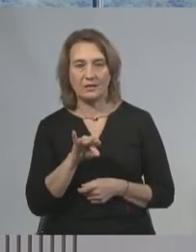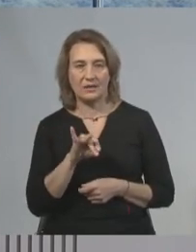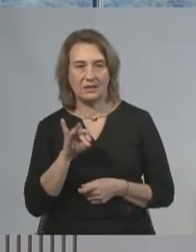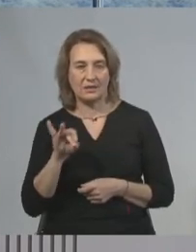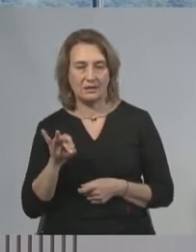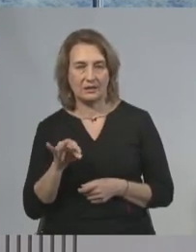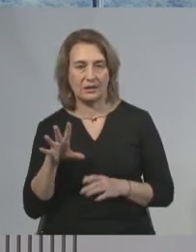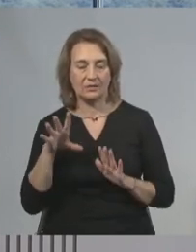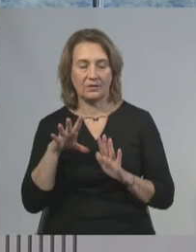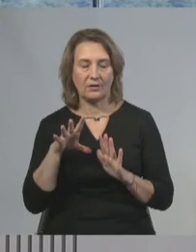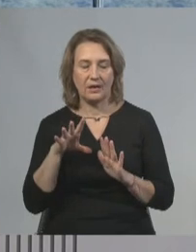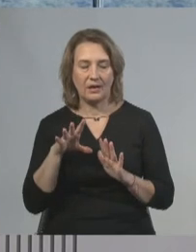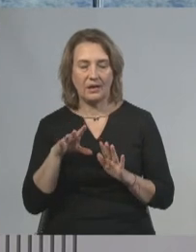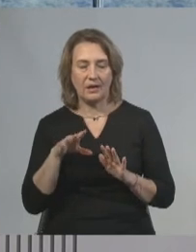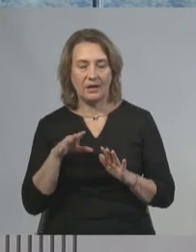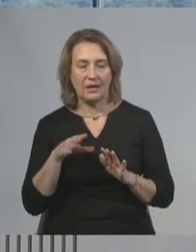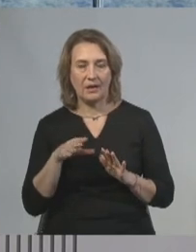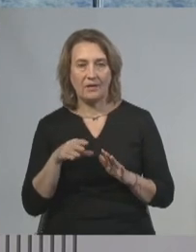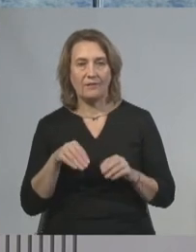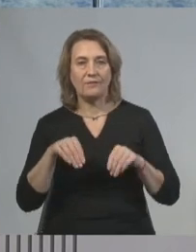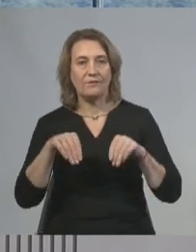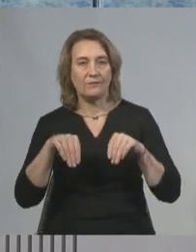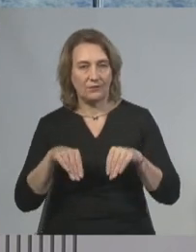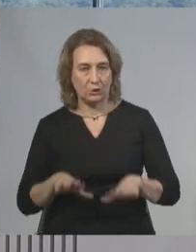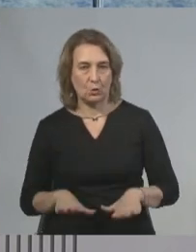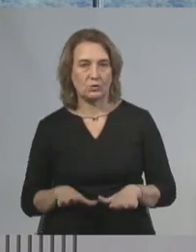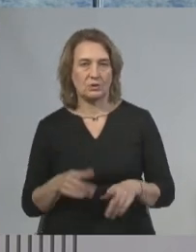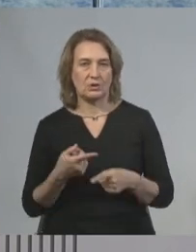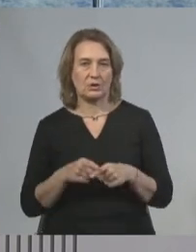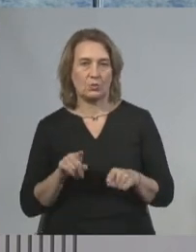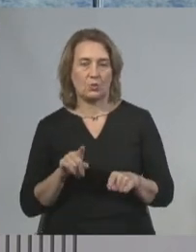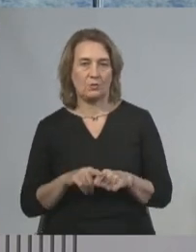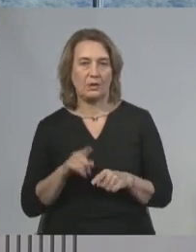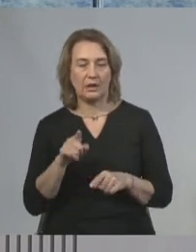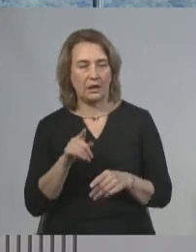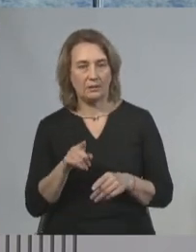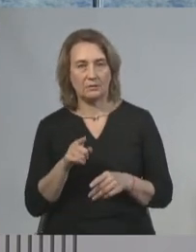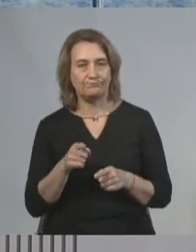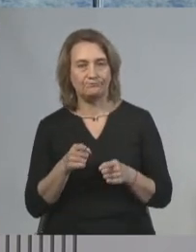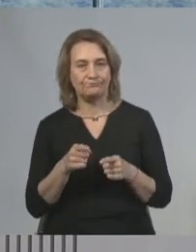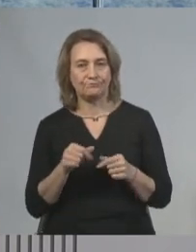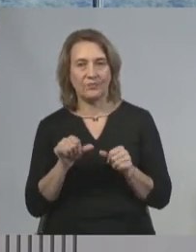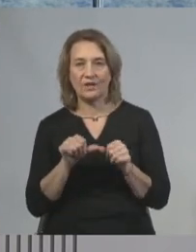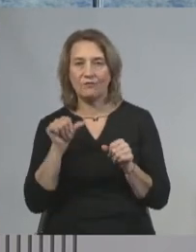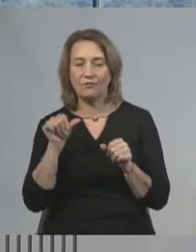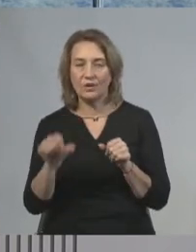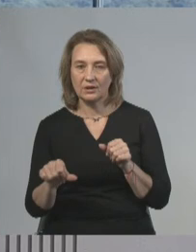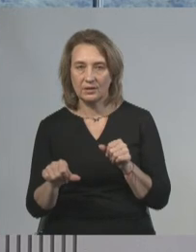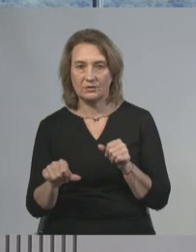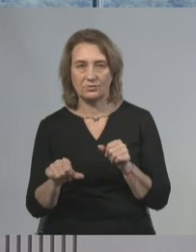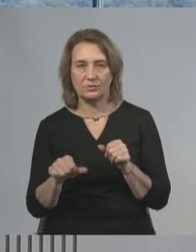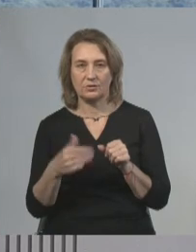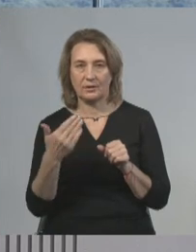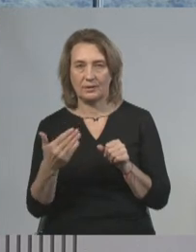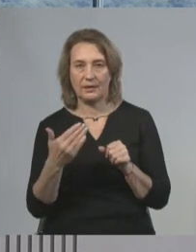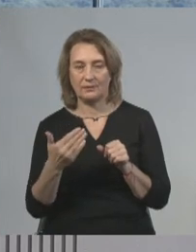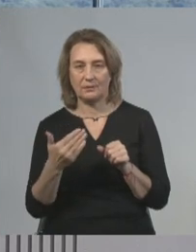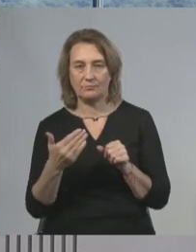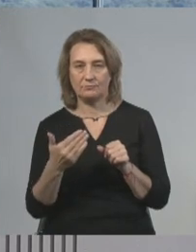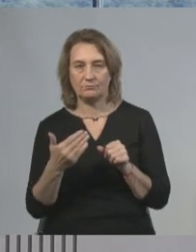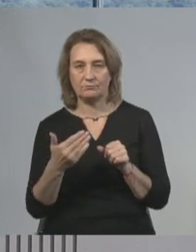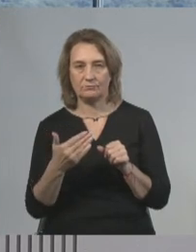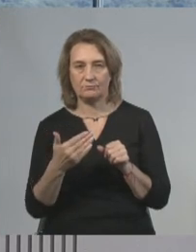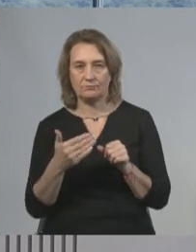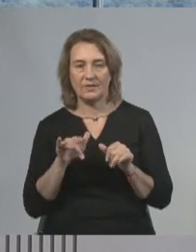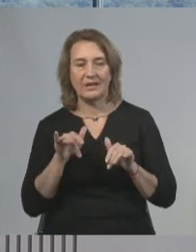that might make decisions on whether the articles published by the